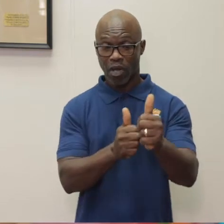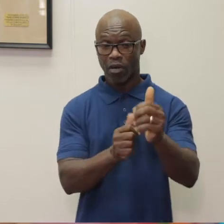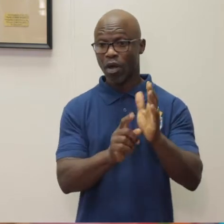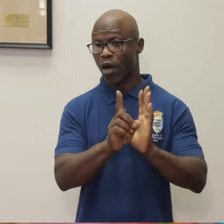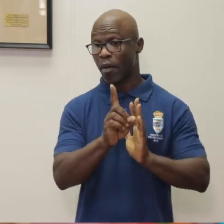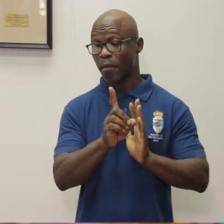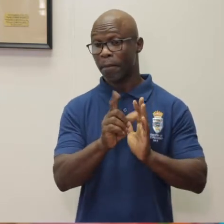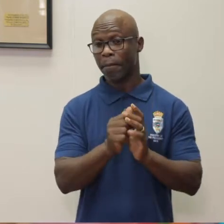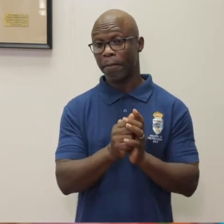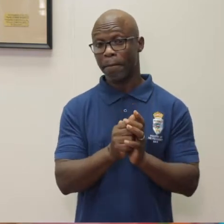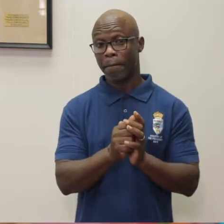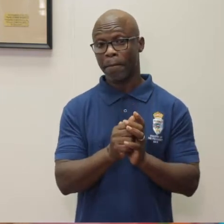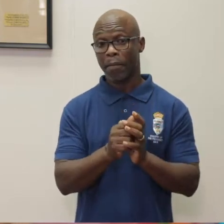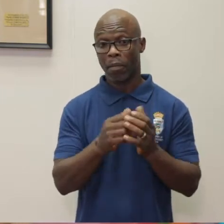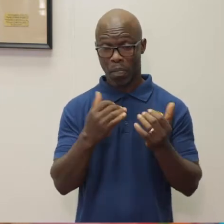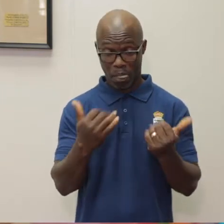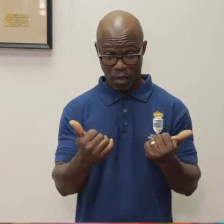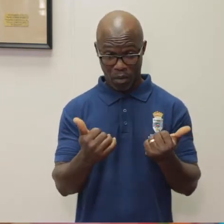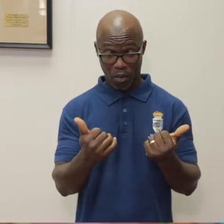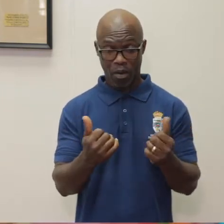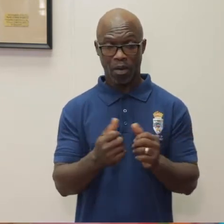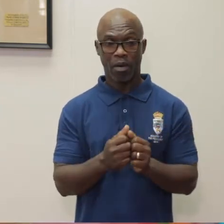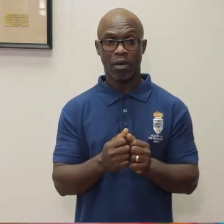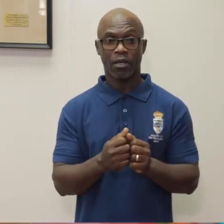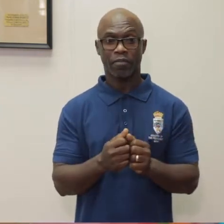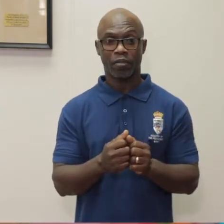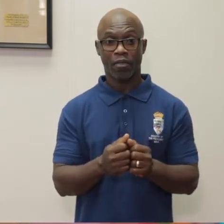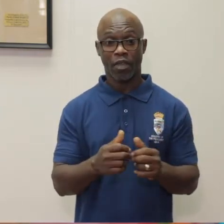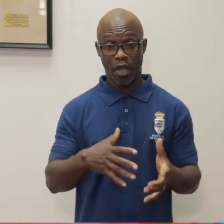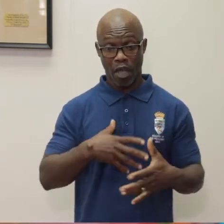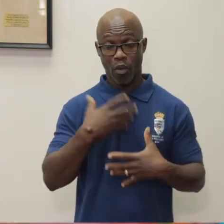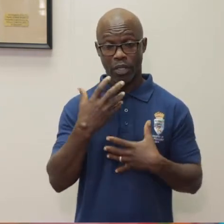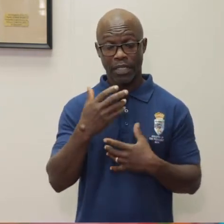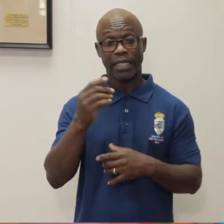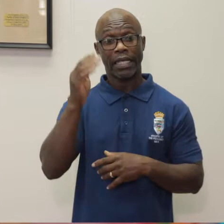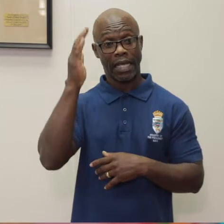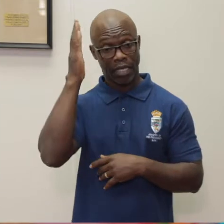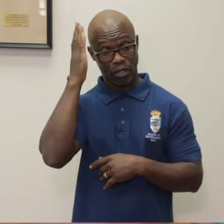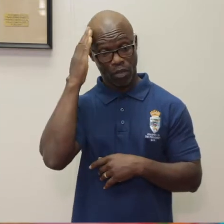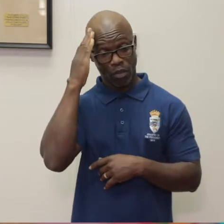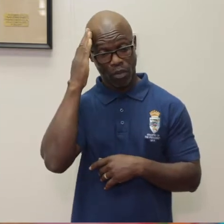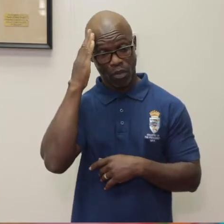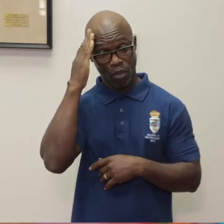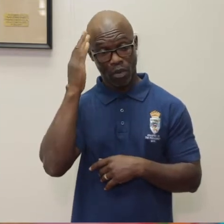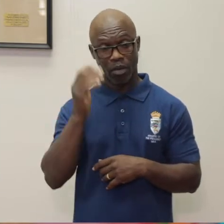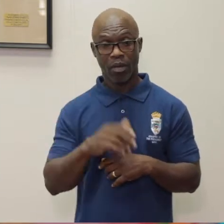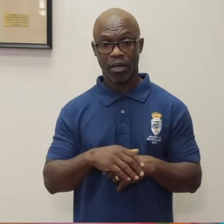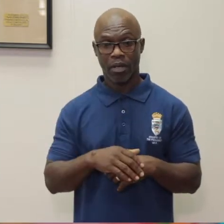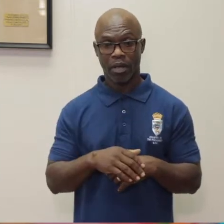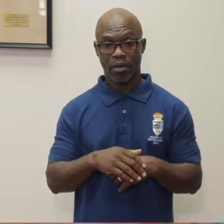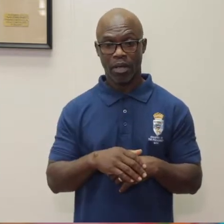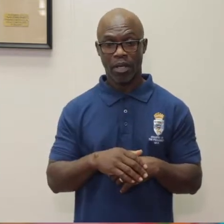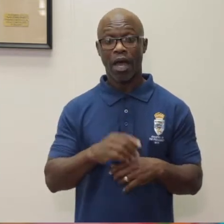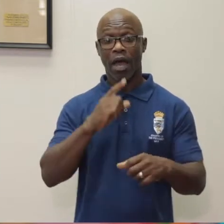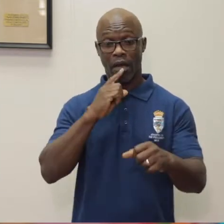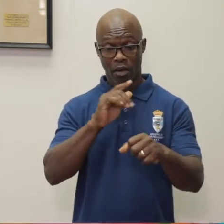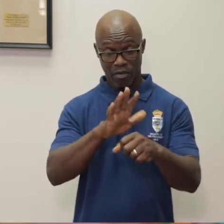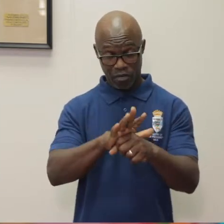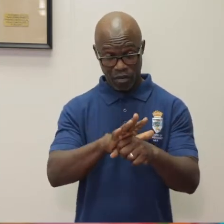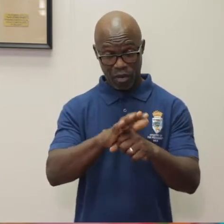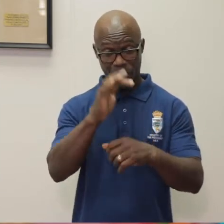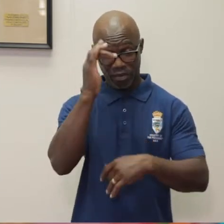Before I give you the global figures, I wish you to take note that our confirmed cases